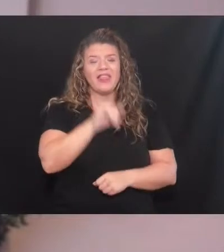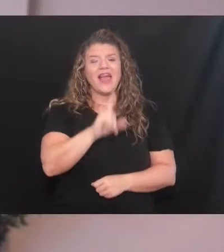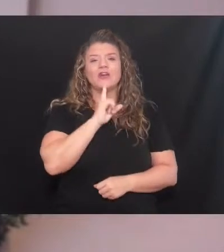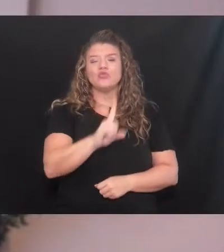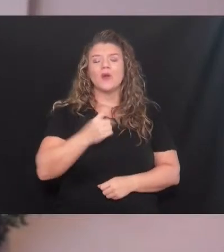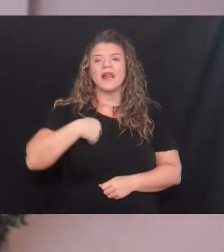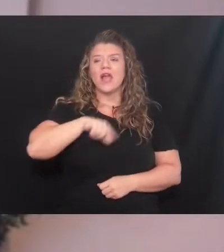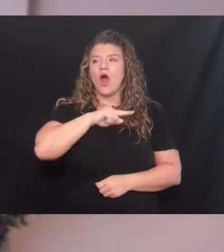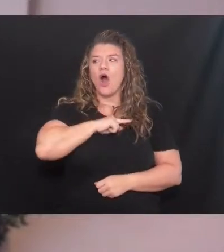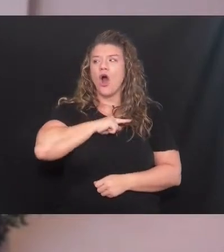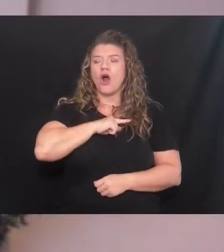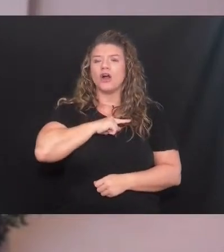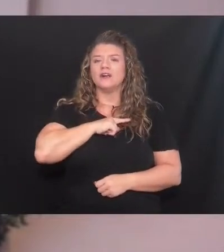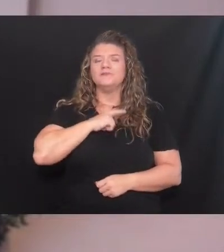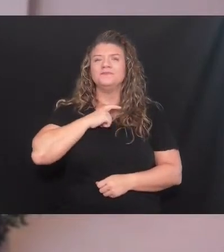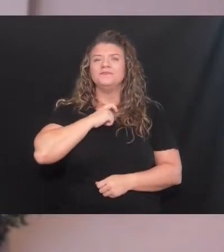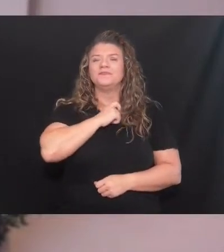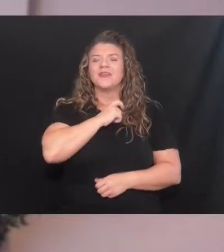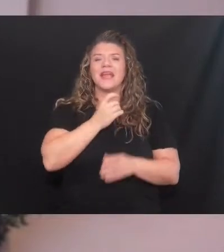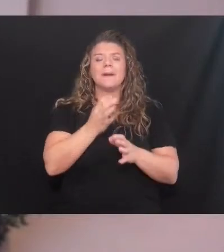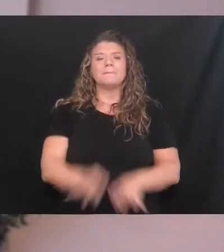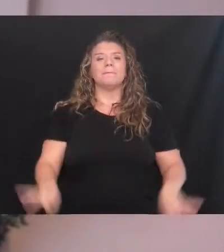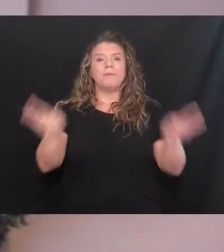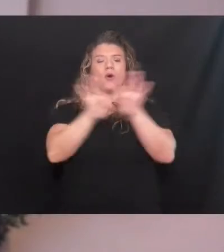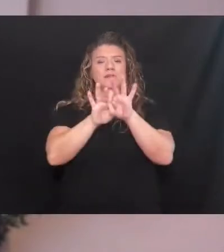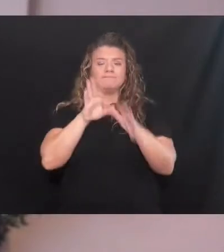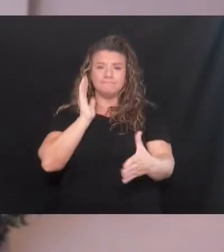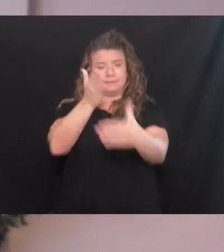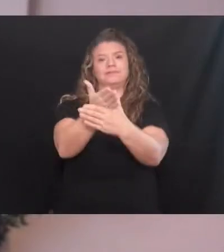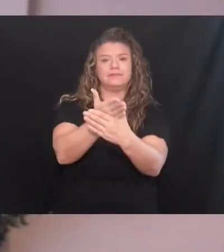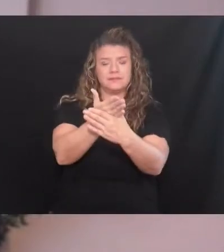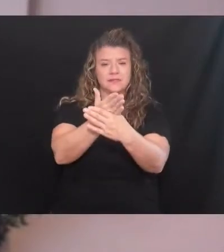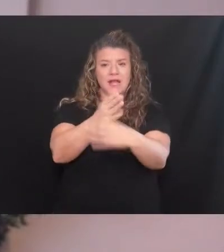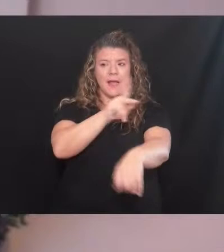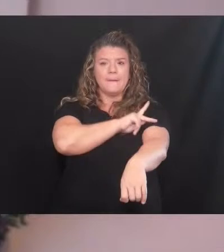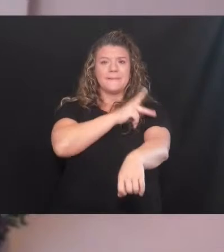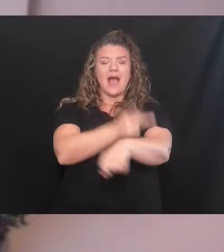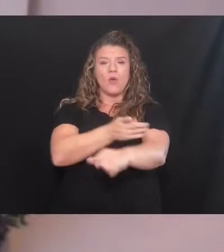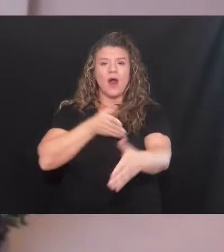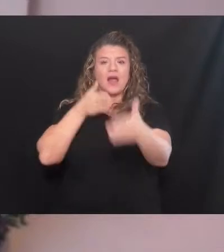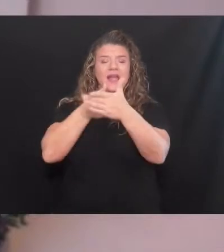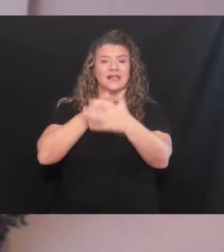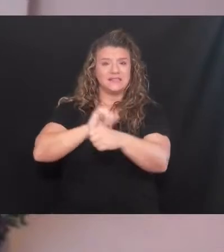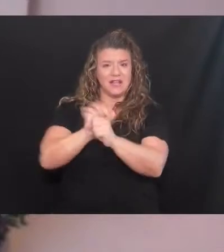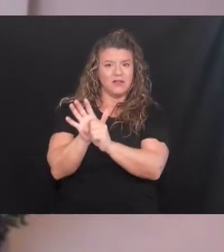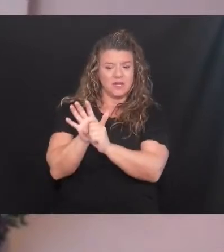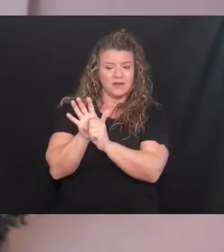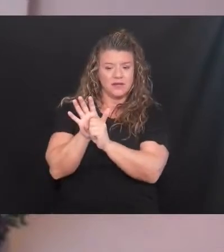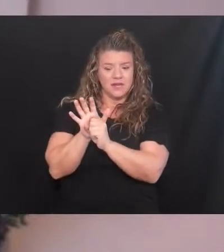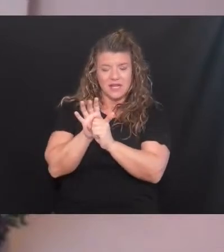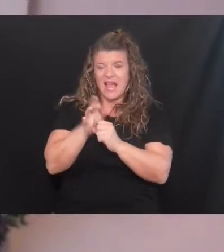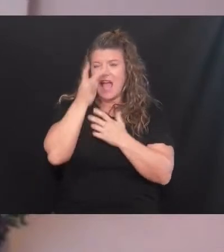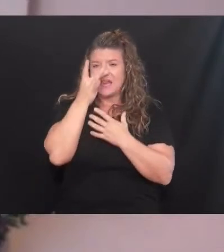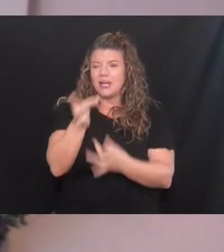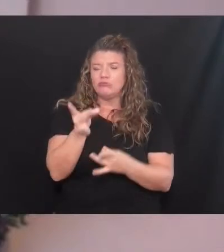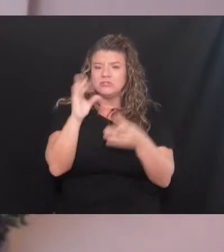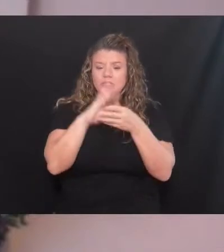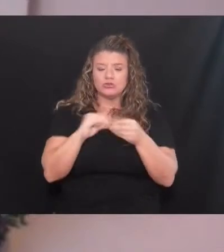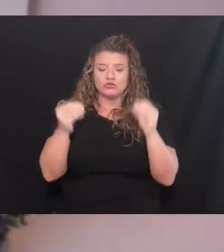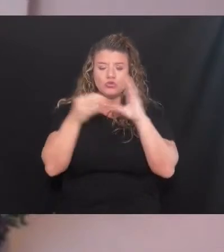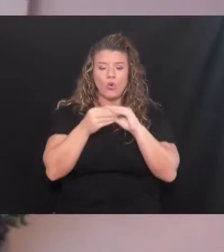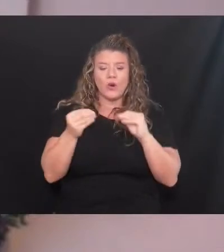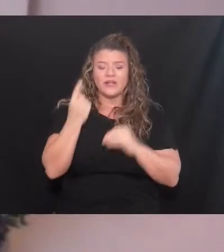principal intervention, our principal power against this Delta variant. An interesting story came out